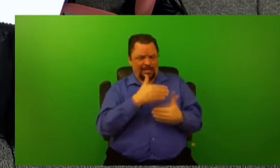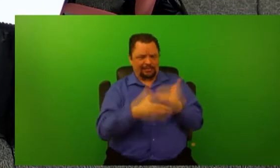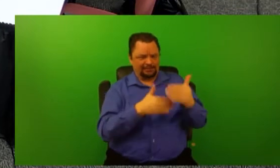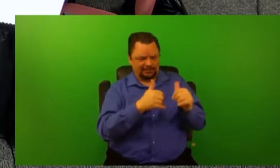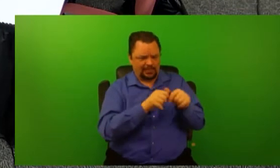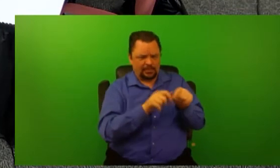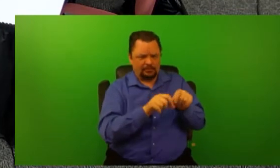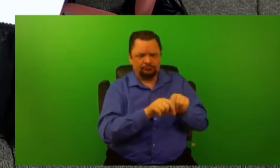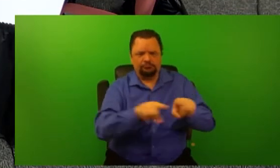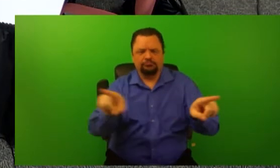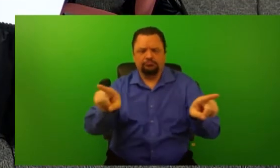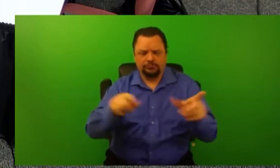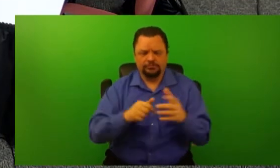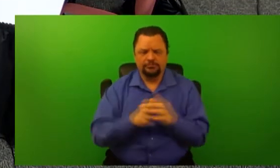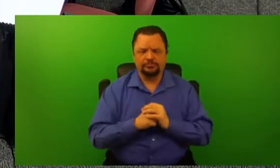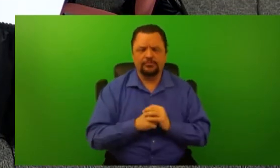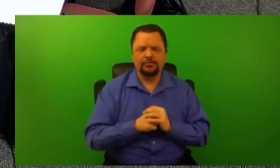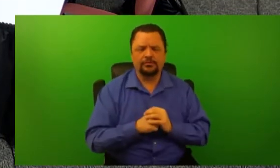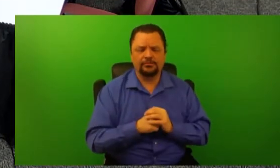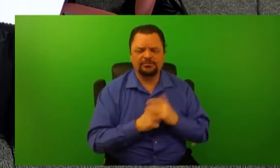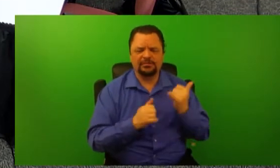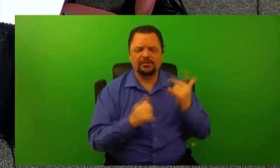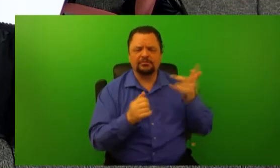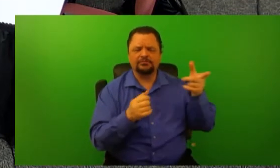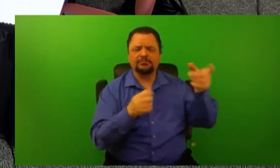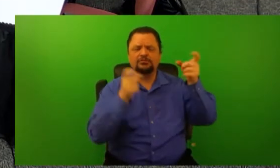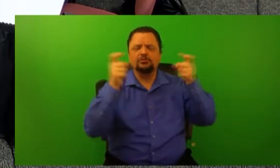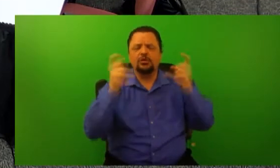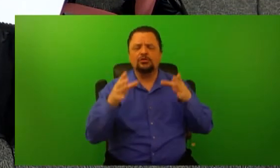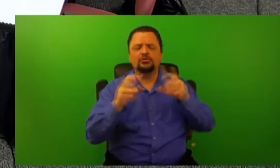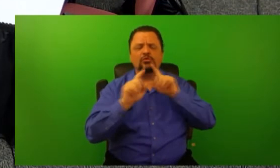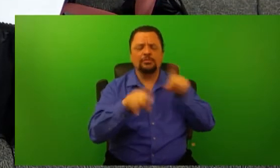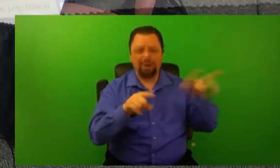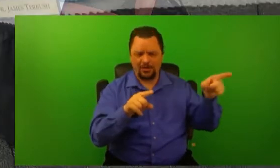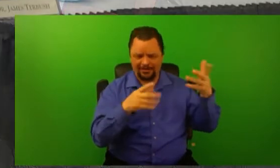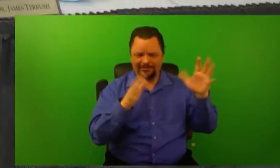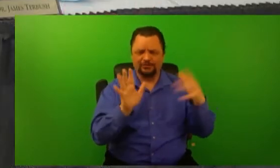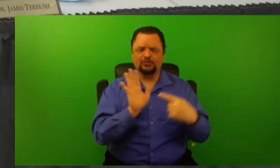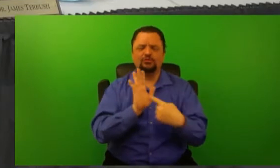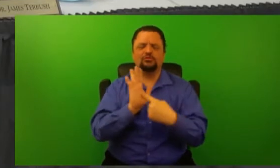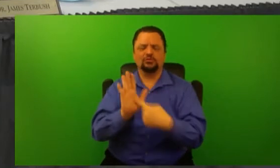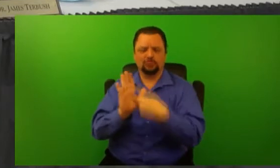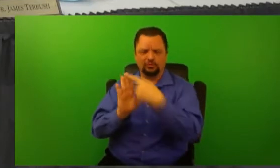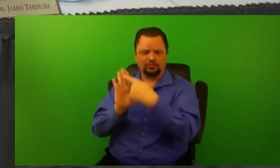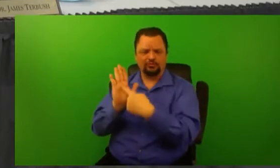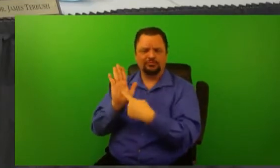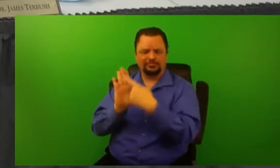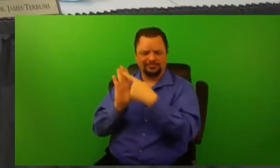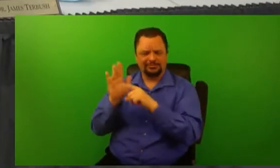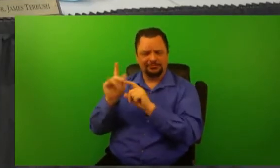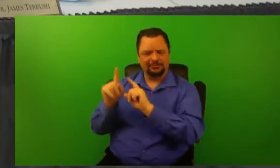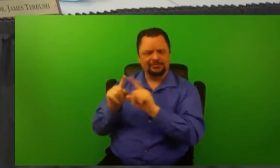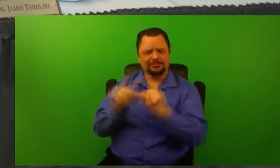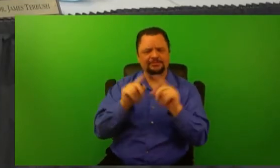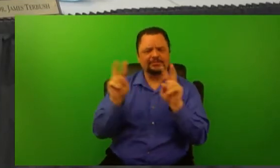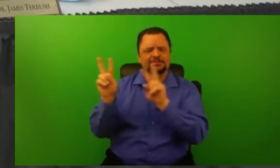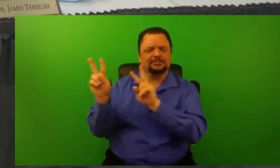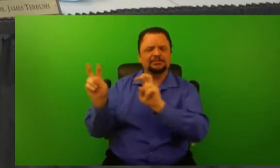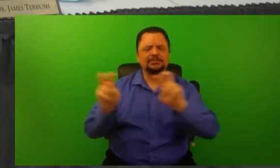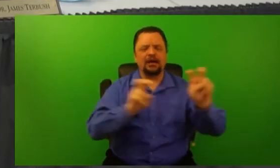the director's report, it looks like there's some significant breakdown of the emails, the subjects, and